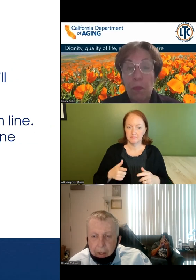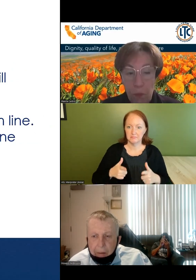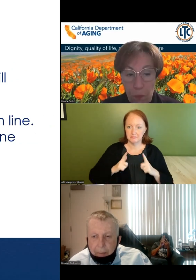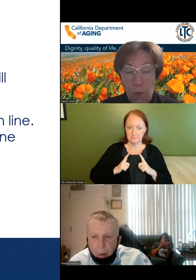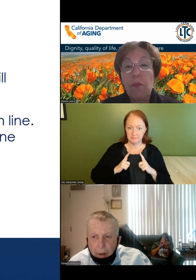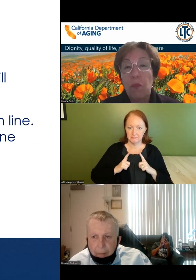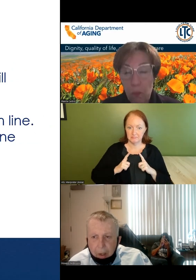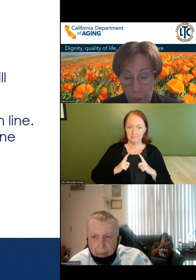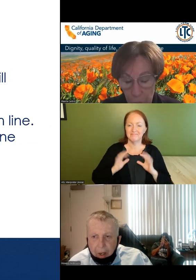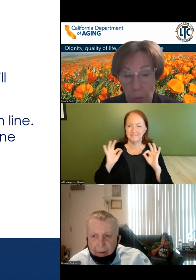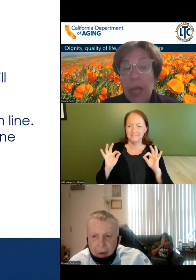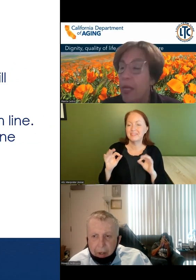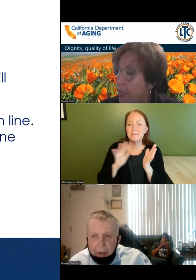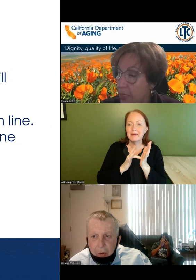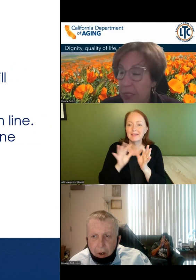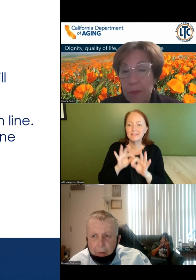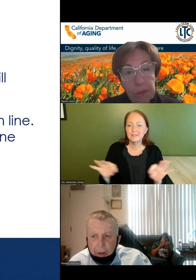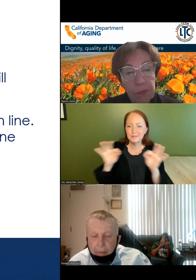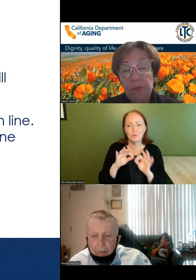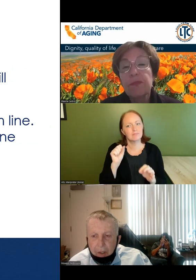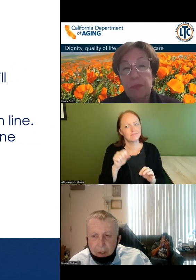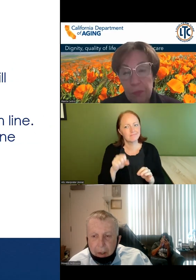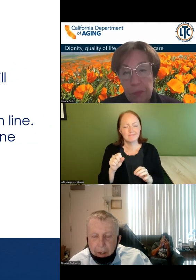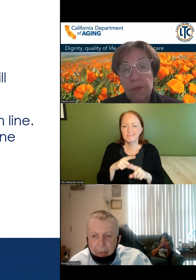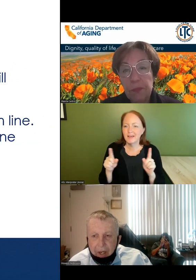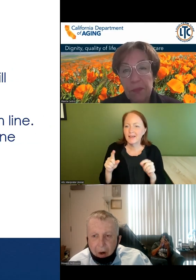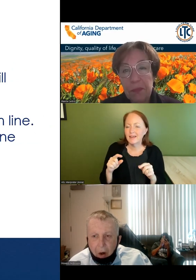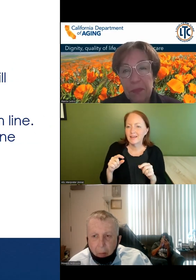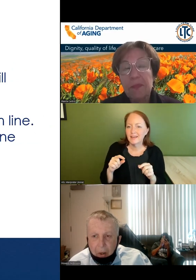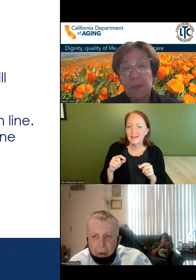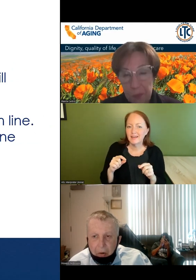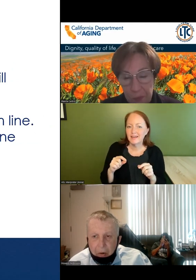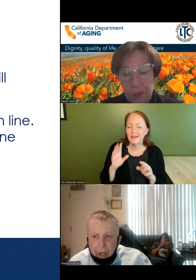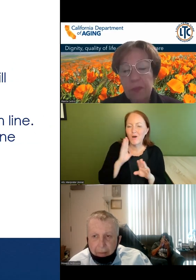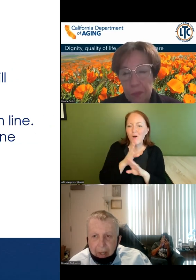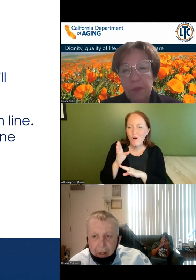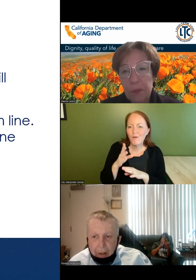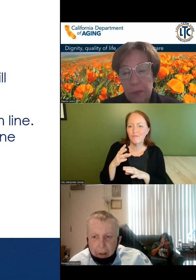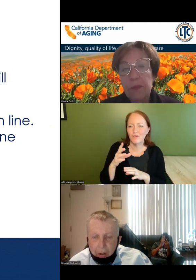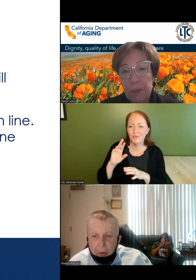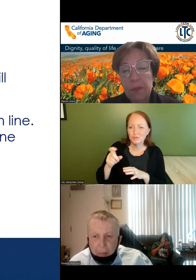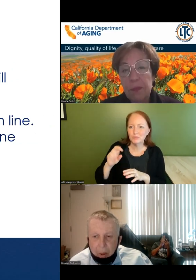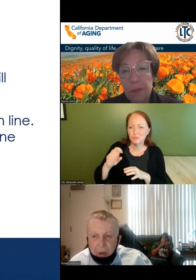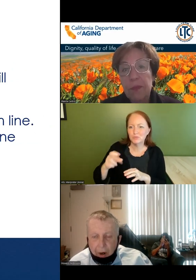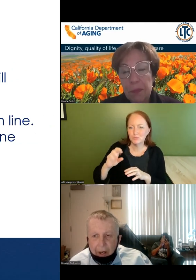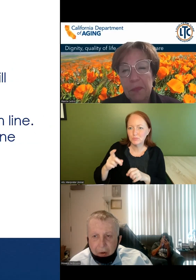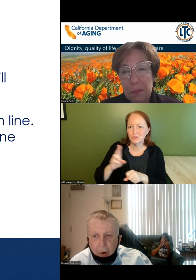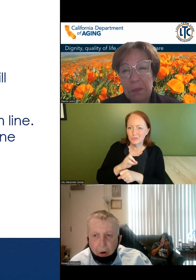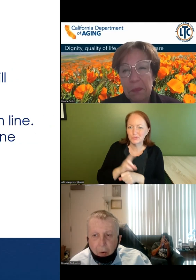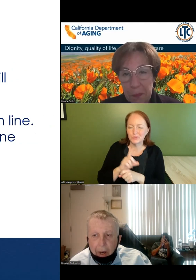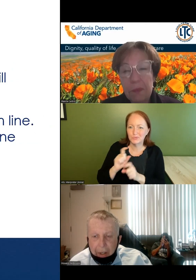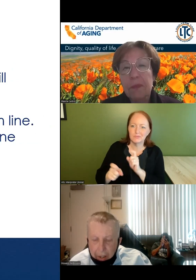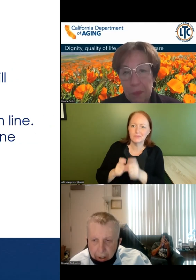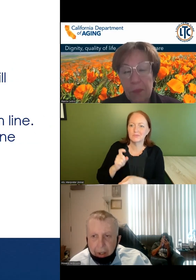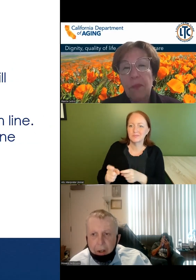Medication is important, but I feel that the outcome is being overused and being used, prescribed in